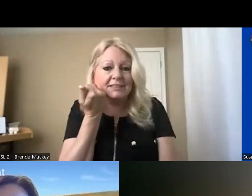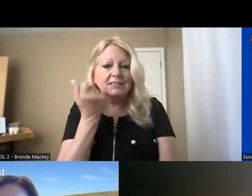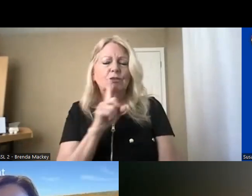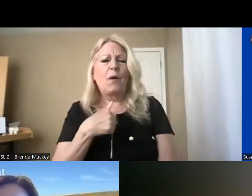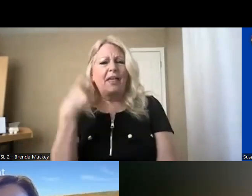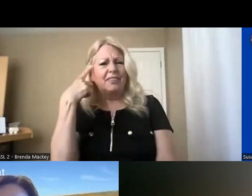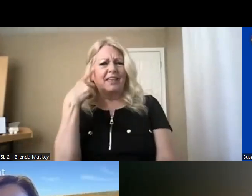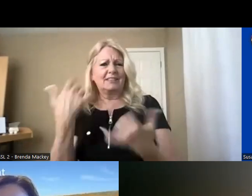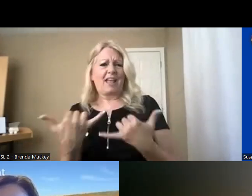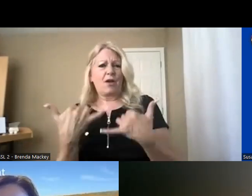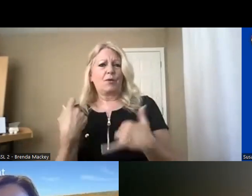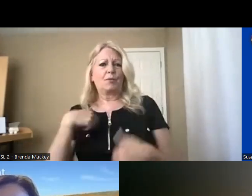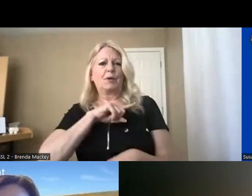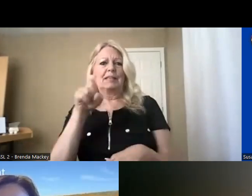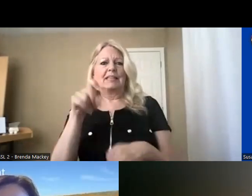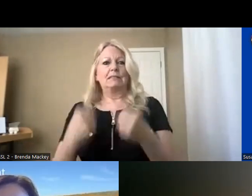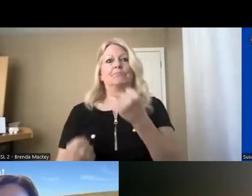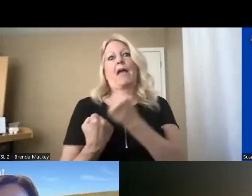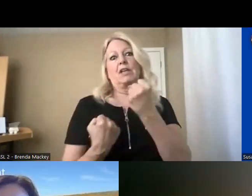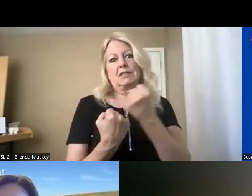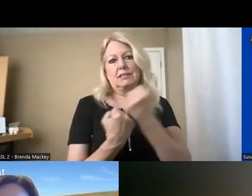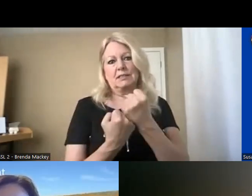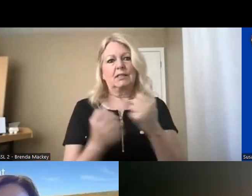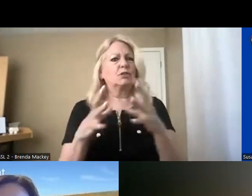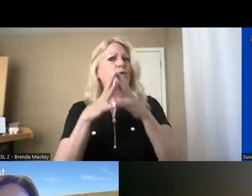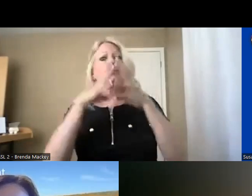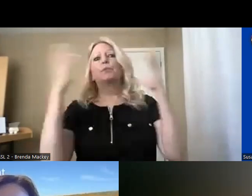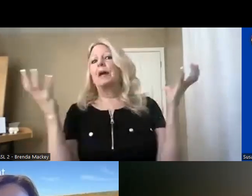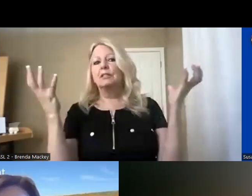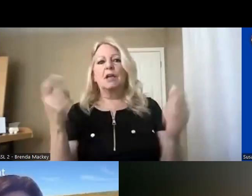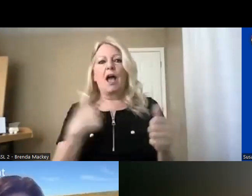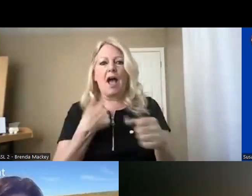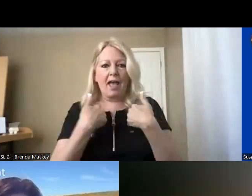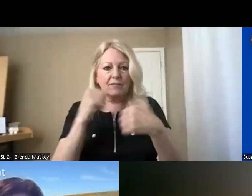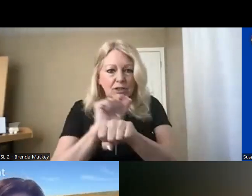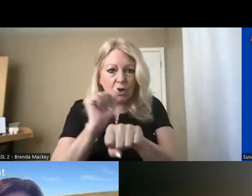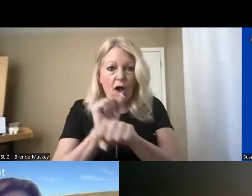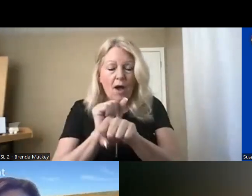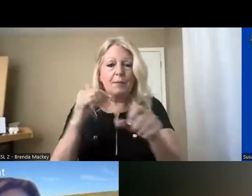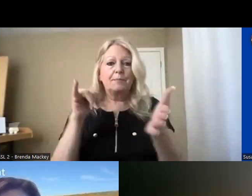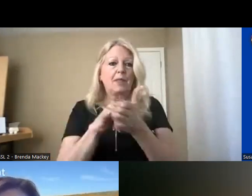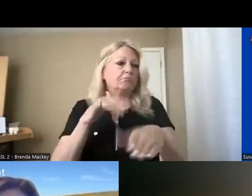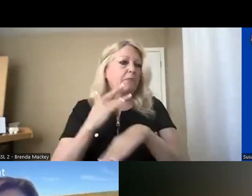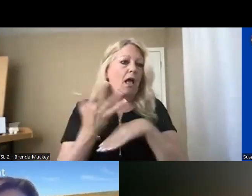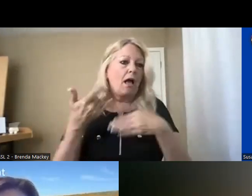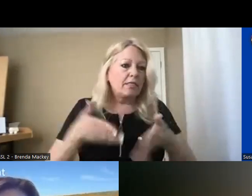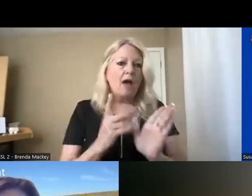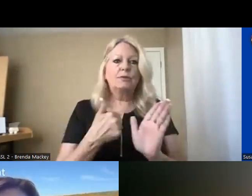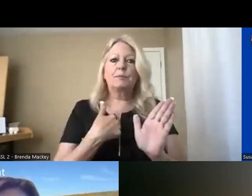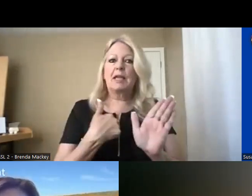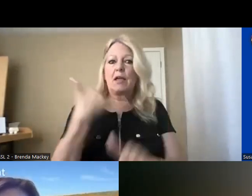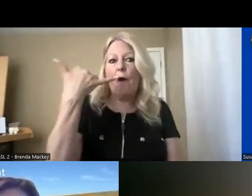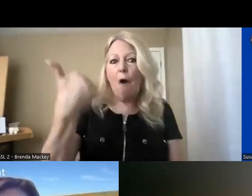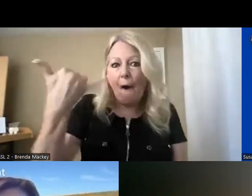like advocates, because this is just too much. I have a job that allows me to call Medi-Cal